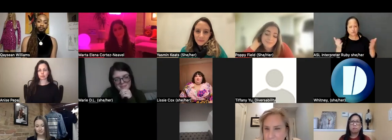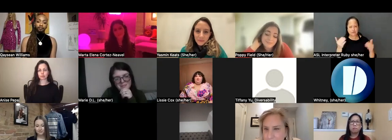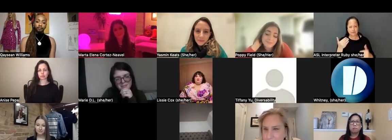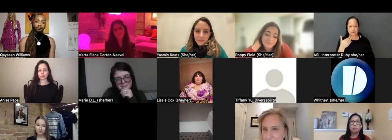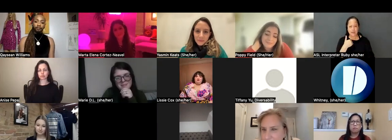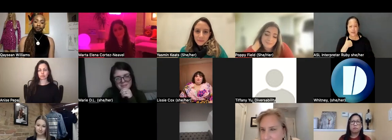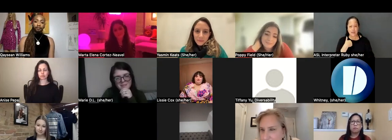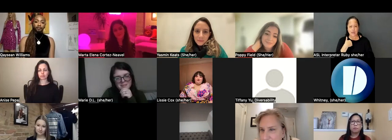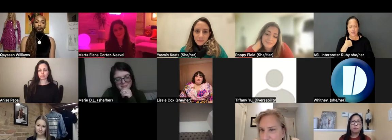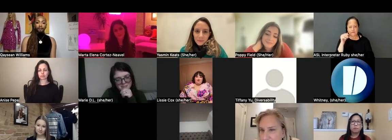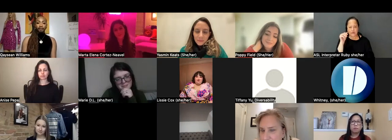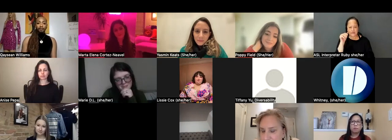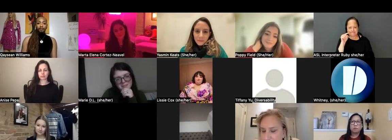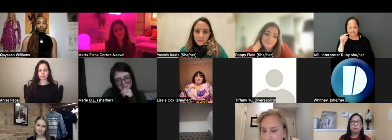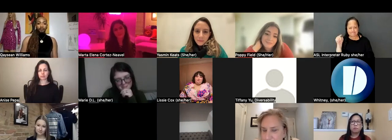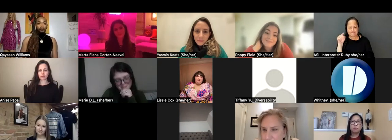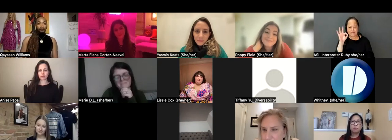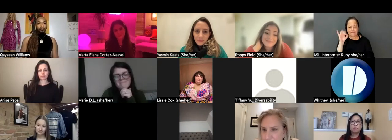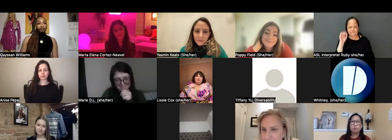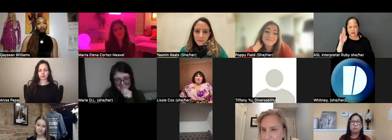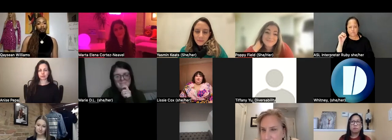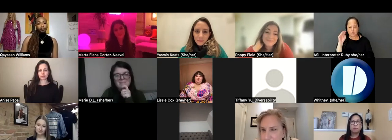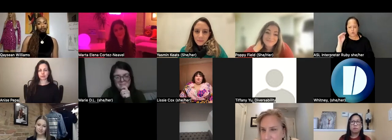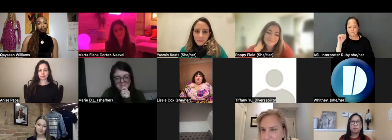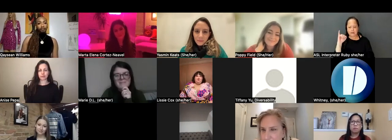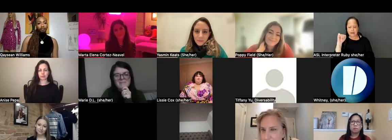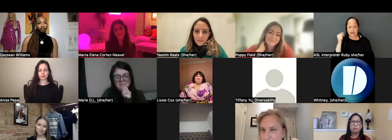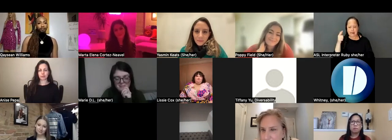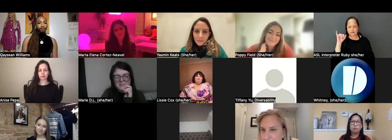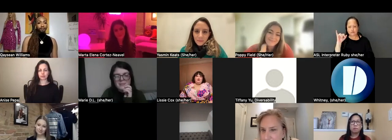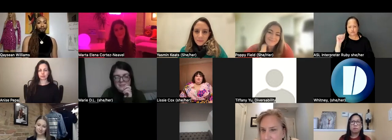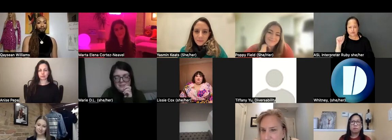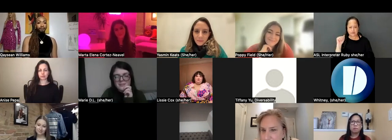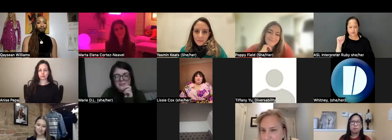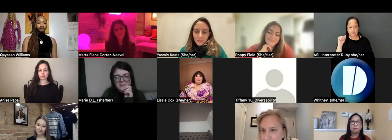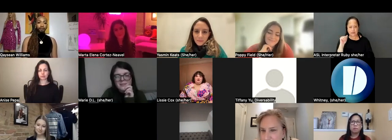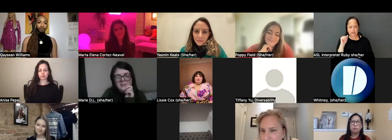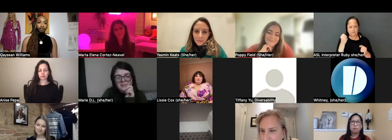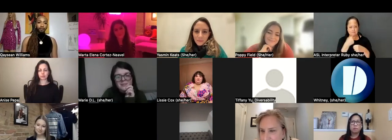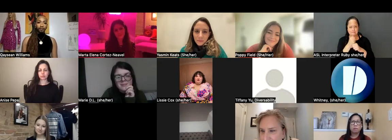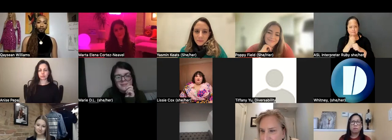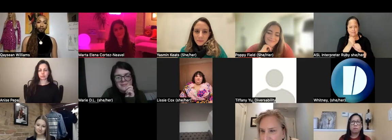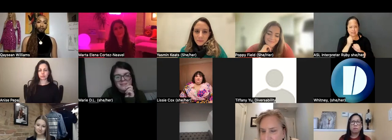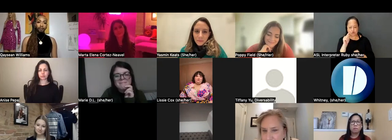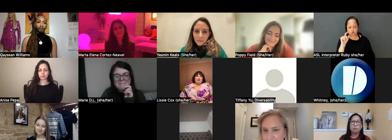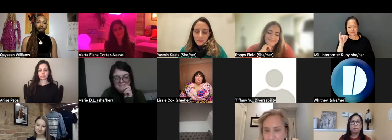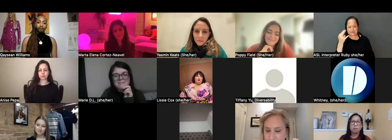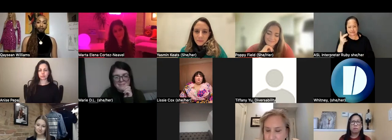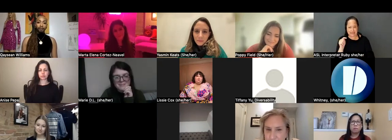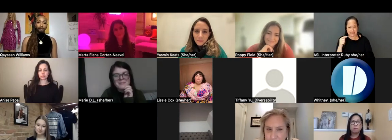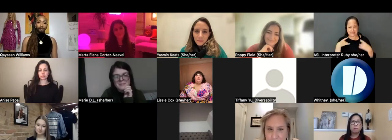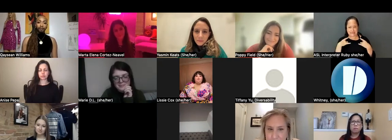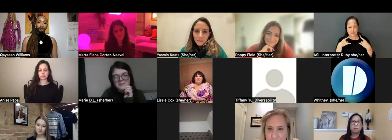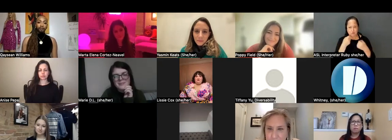have allodynia with my fibromyalgia, which makes anything too tight sometimes just like